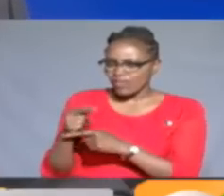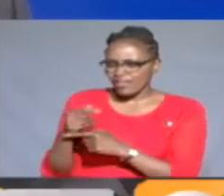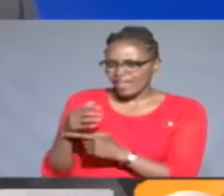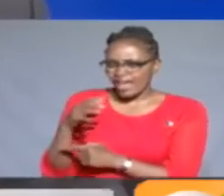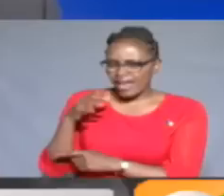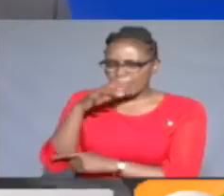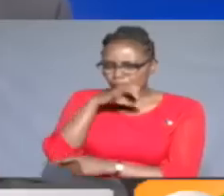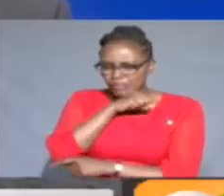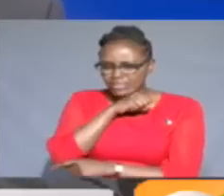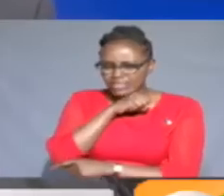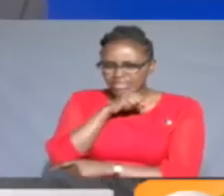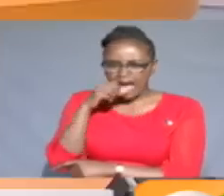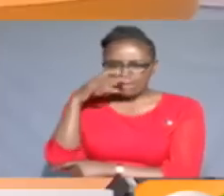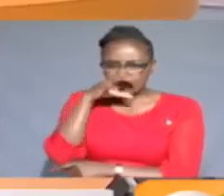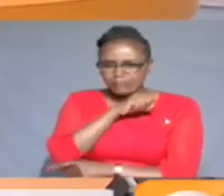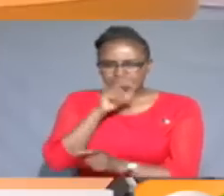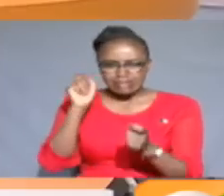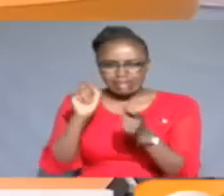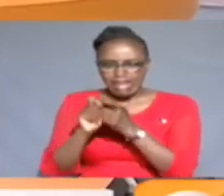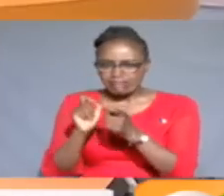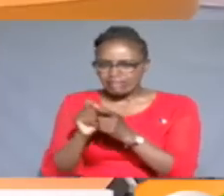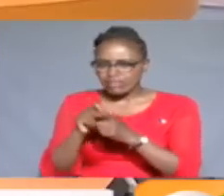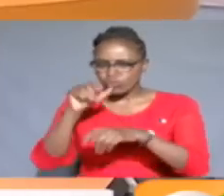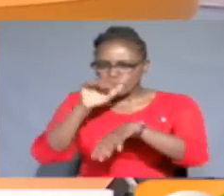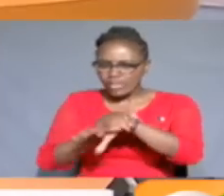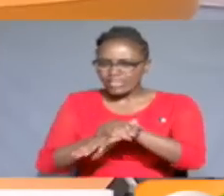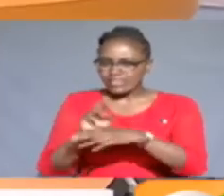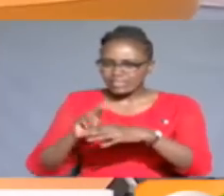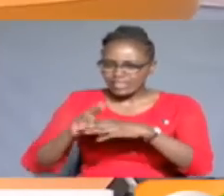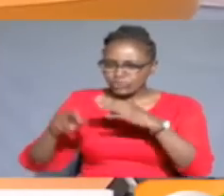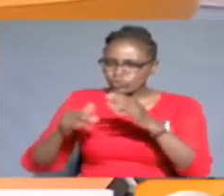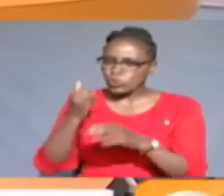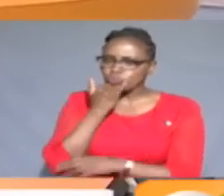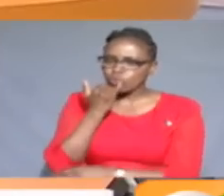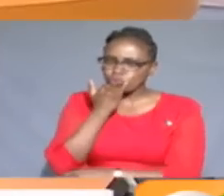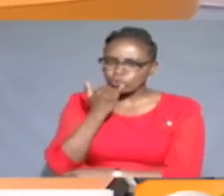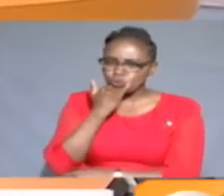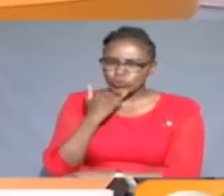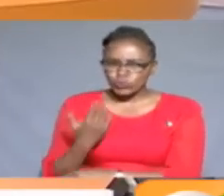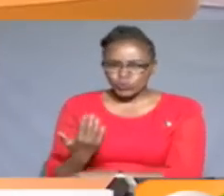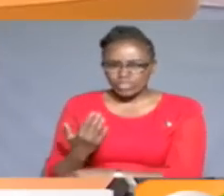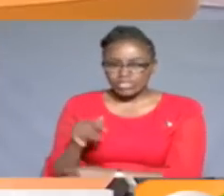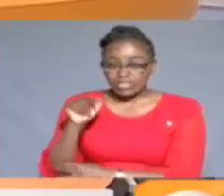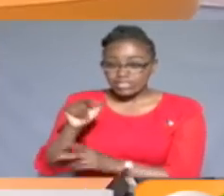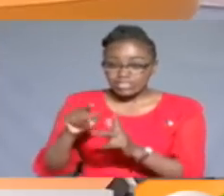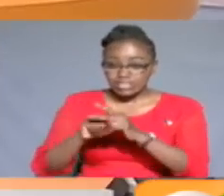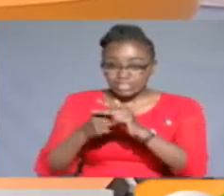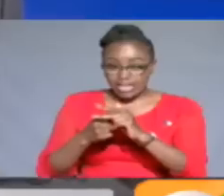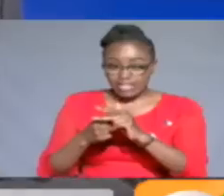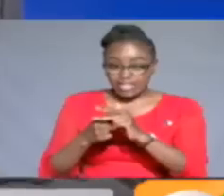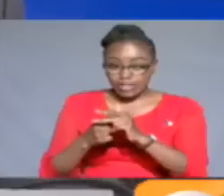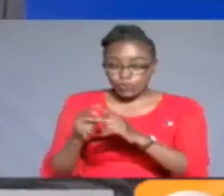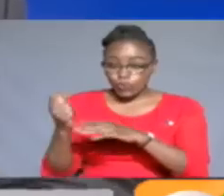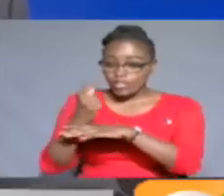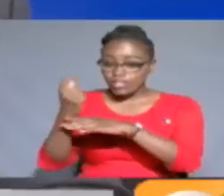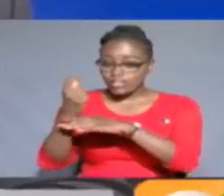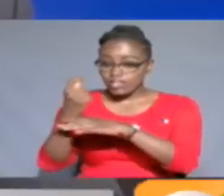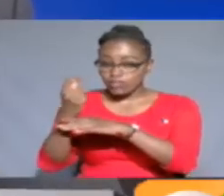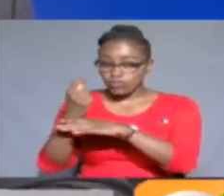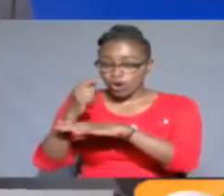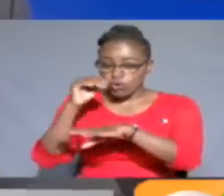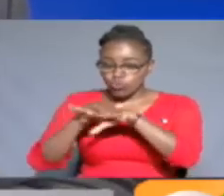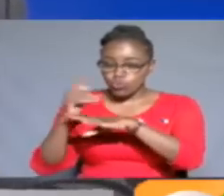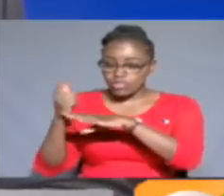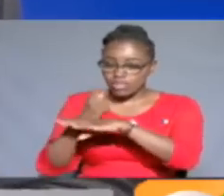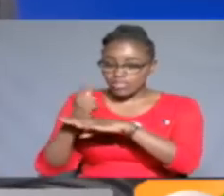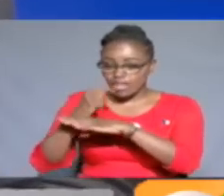misdiagnosis. Yes, because it's a big problem. Now, misdiagnosis, I said it will start with training, good training of